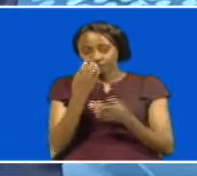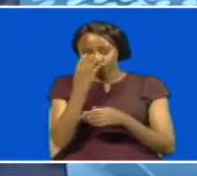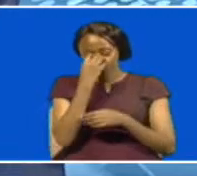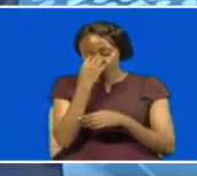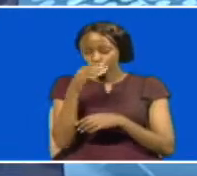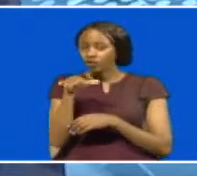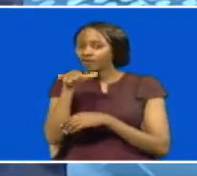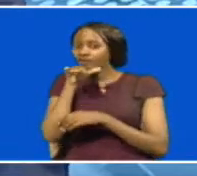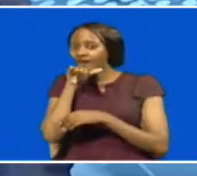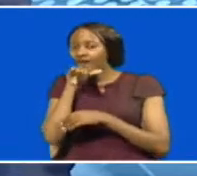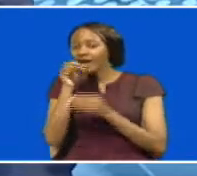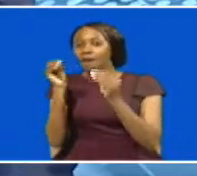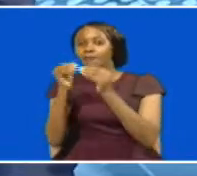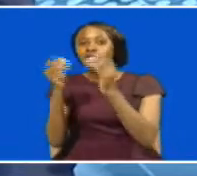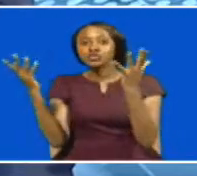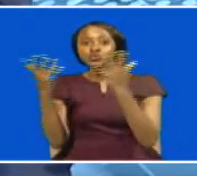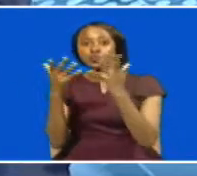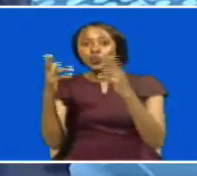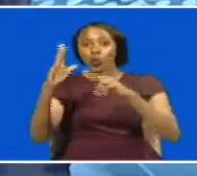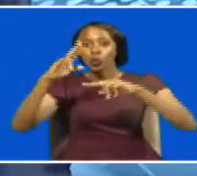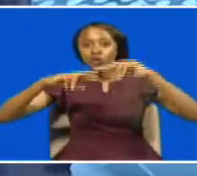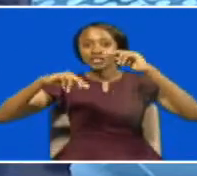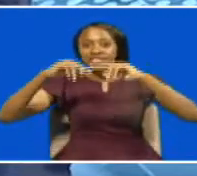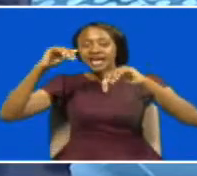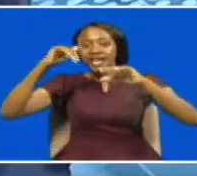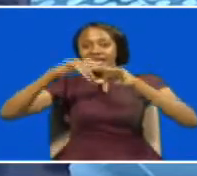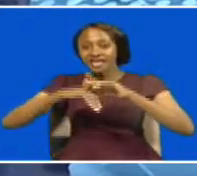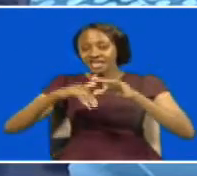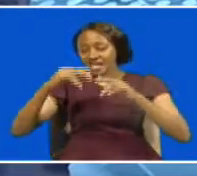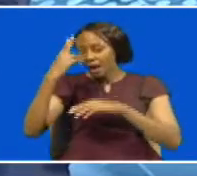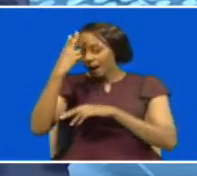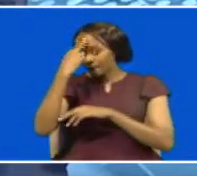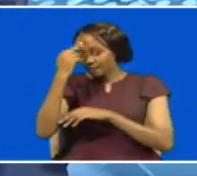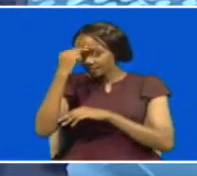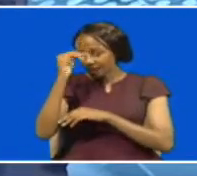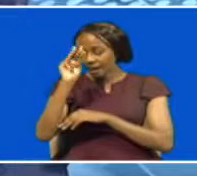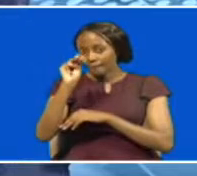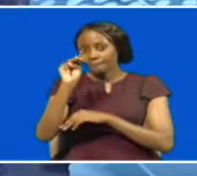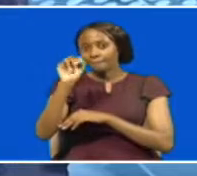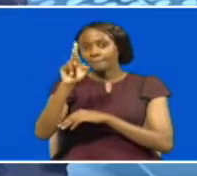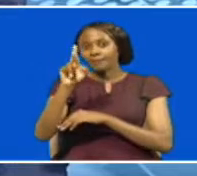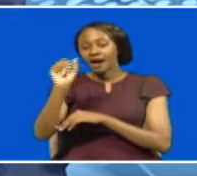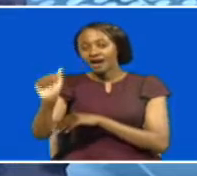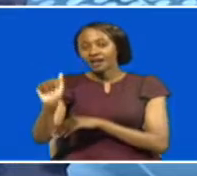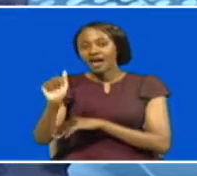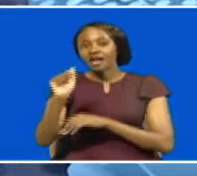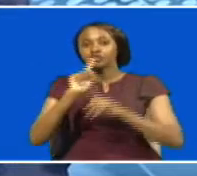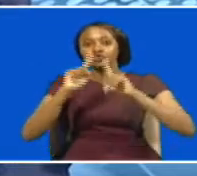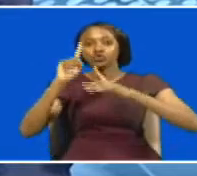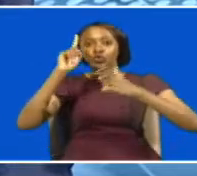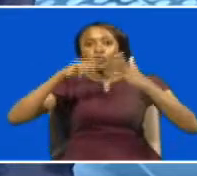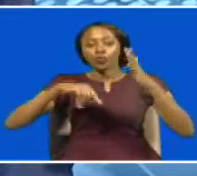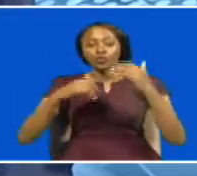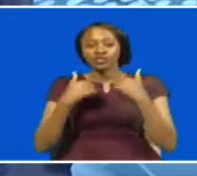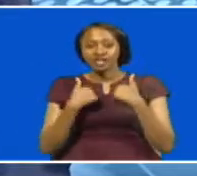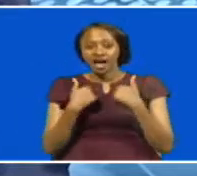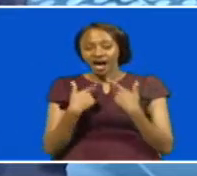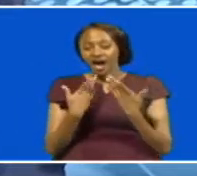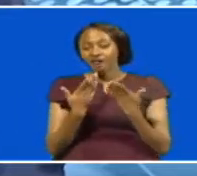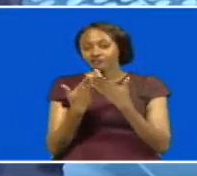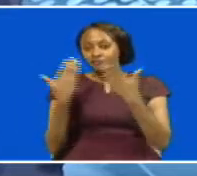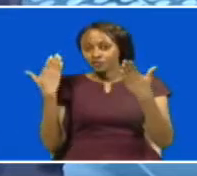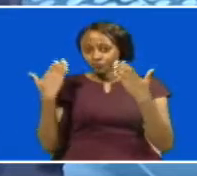met at a hotel in Masai Mara, where they agreed on a way out of a grand standoff that had caught the eye of